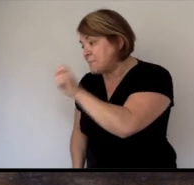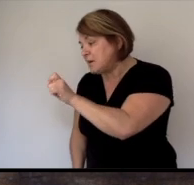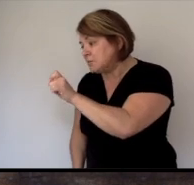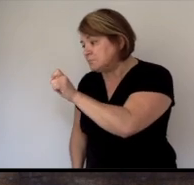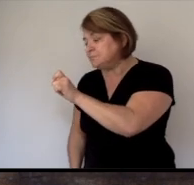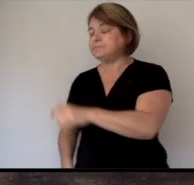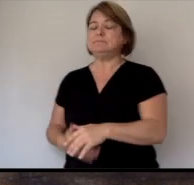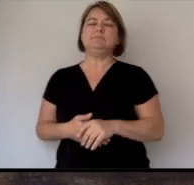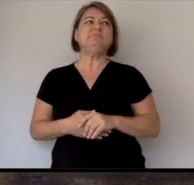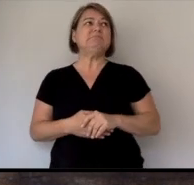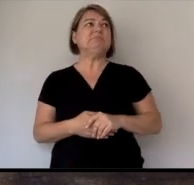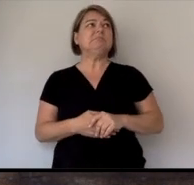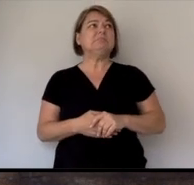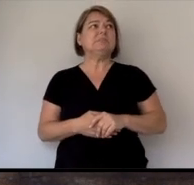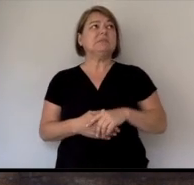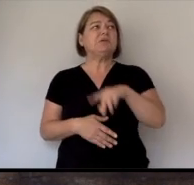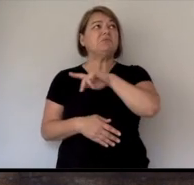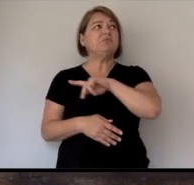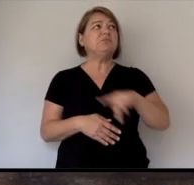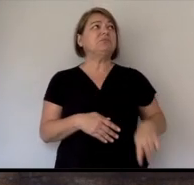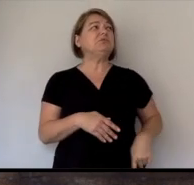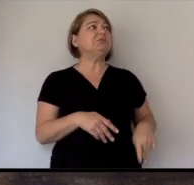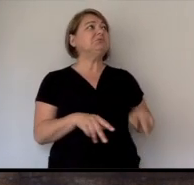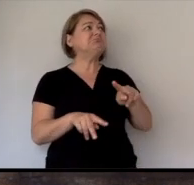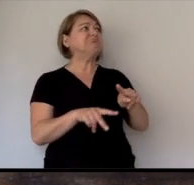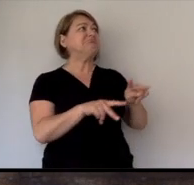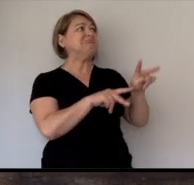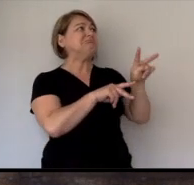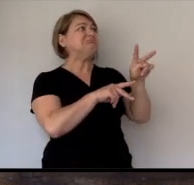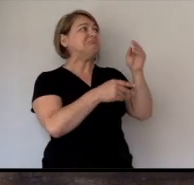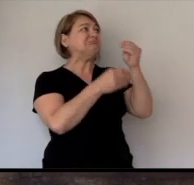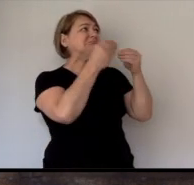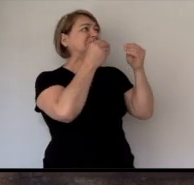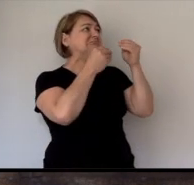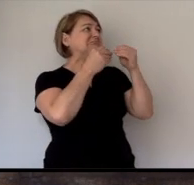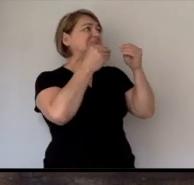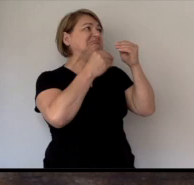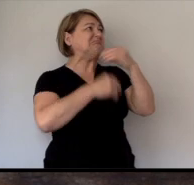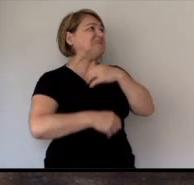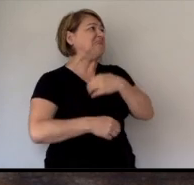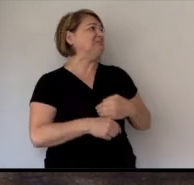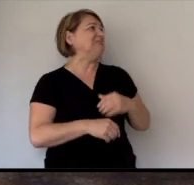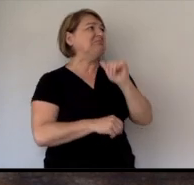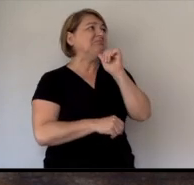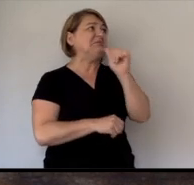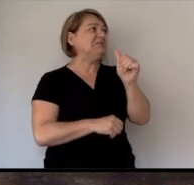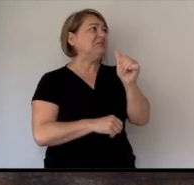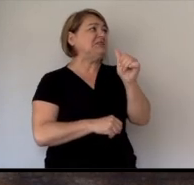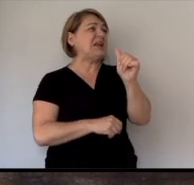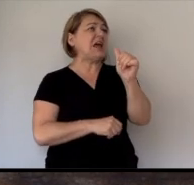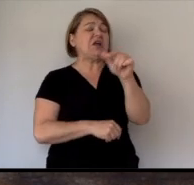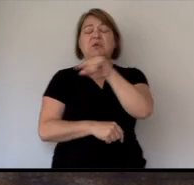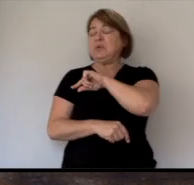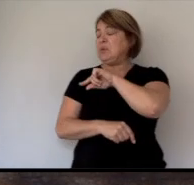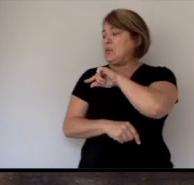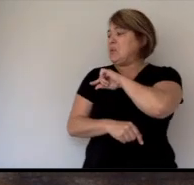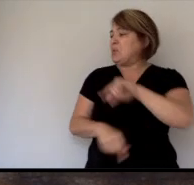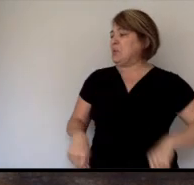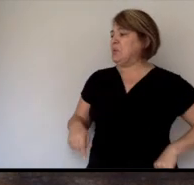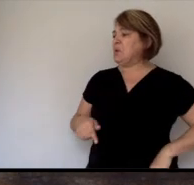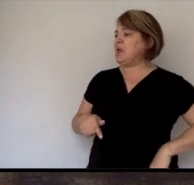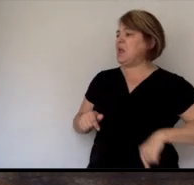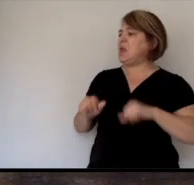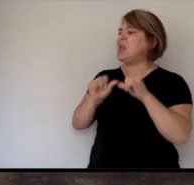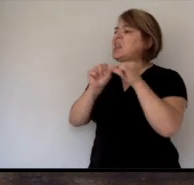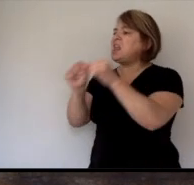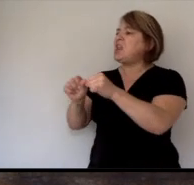The prince pushed away his breakfast. He couldn't eat a bite as the queen talked on and on and on. I don't understand you. Every prince in these